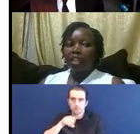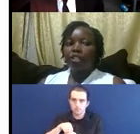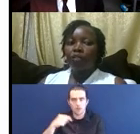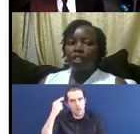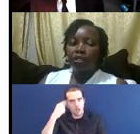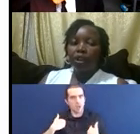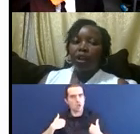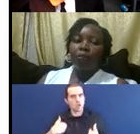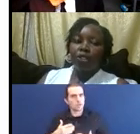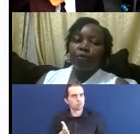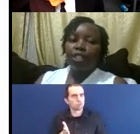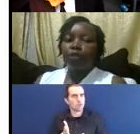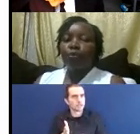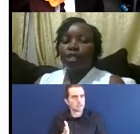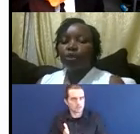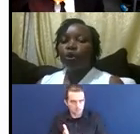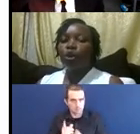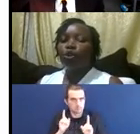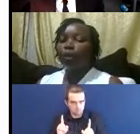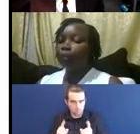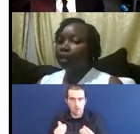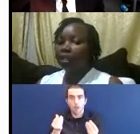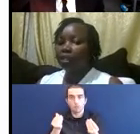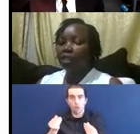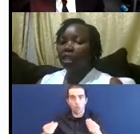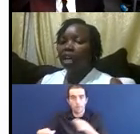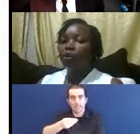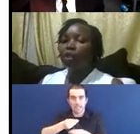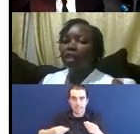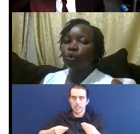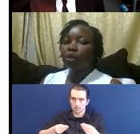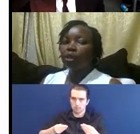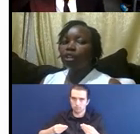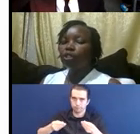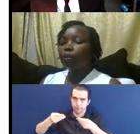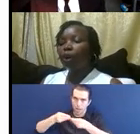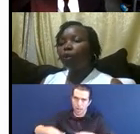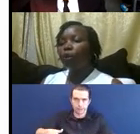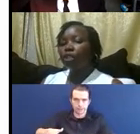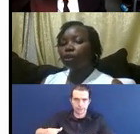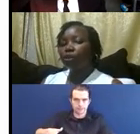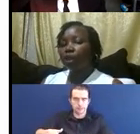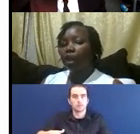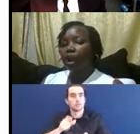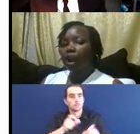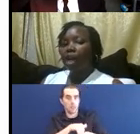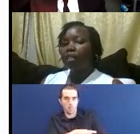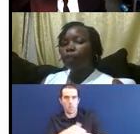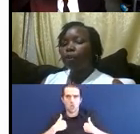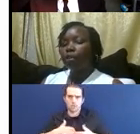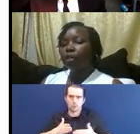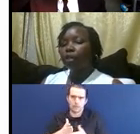A sense of achievement is important to all human beings, and we know that with reasonable accommodation